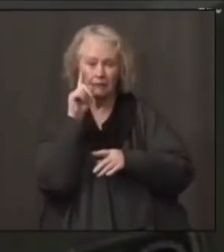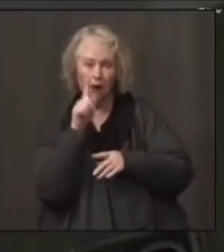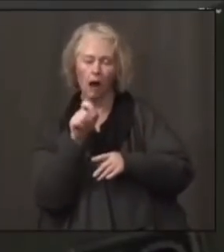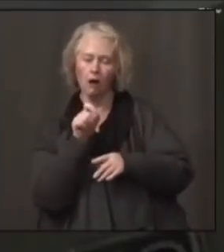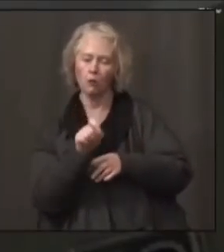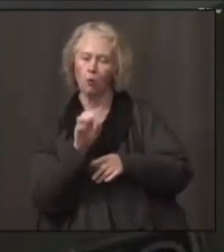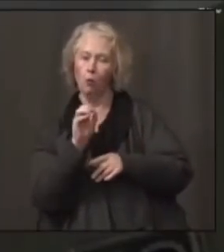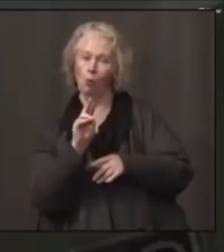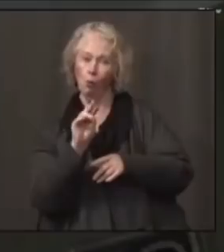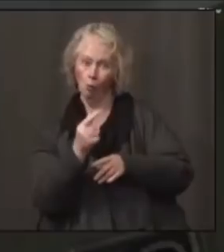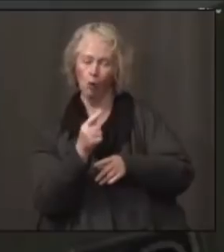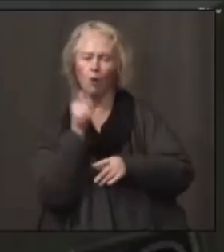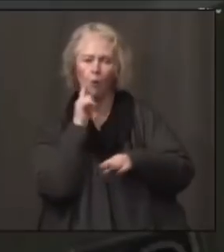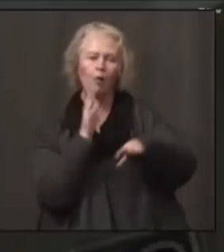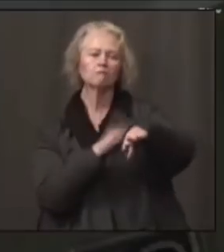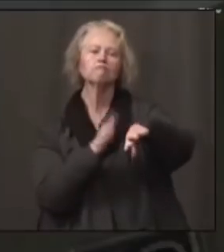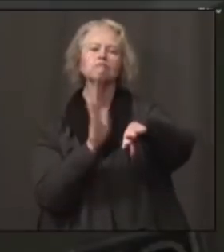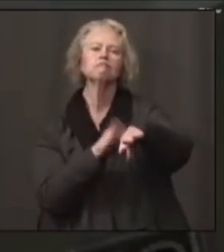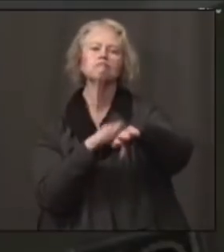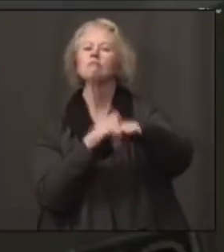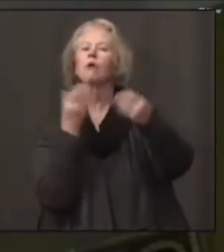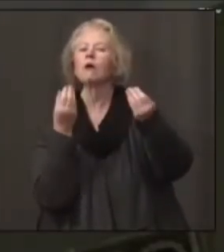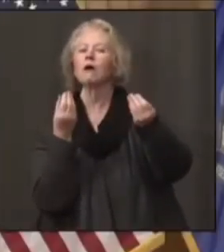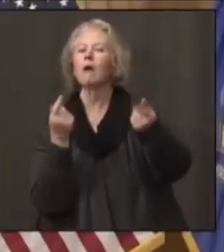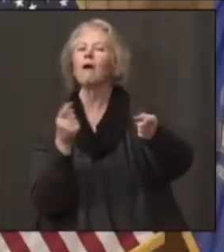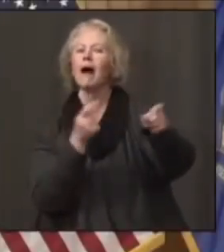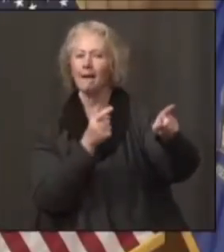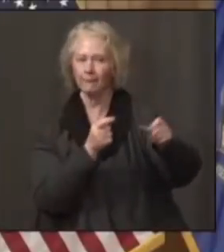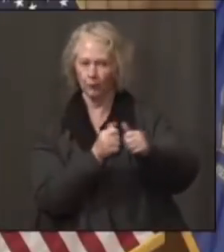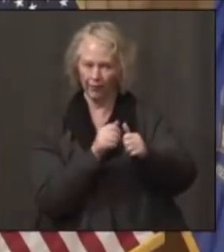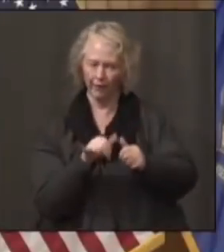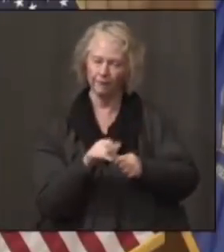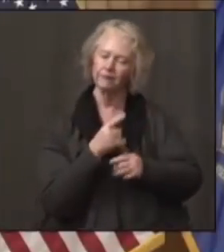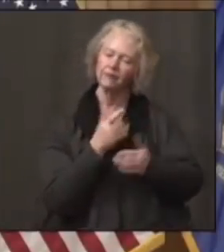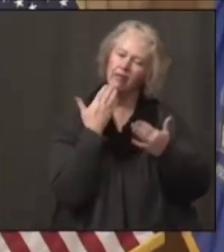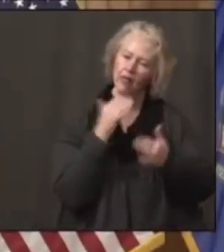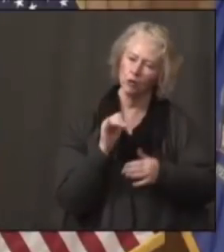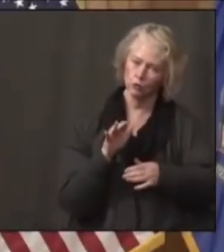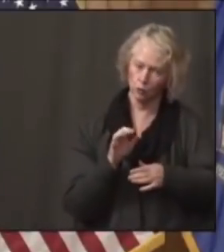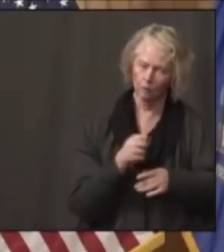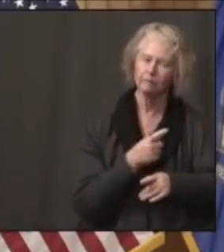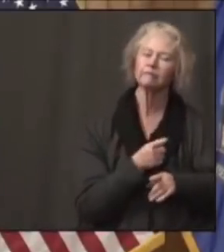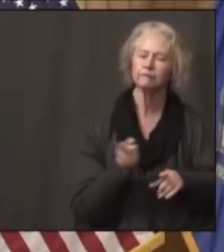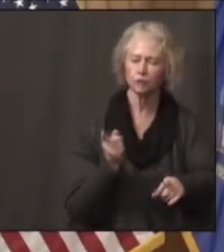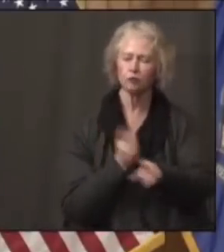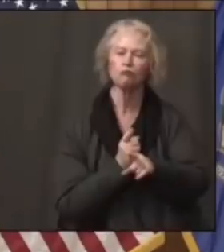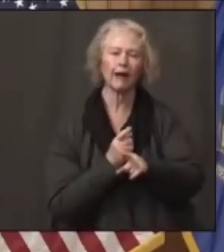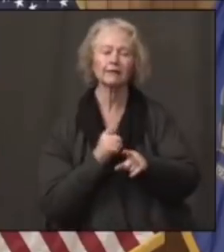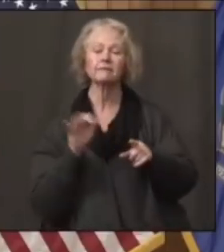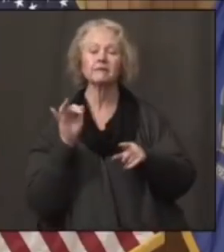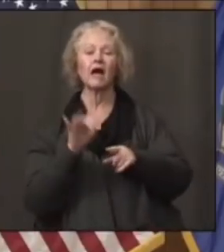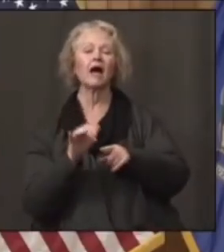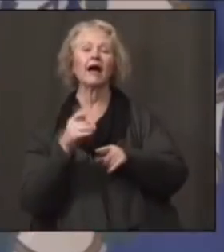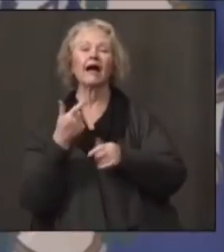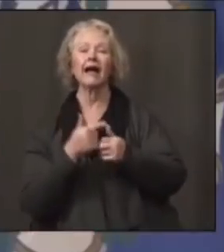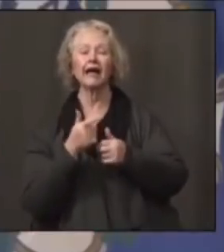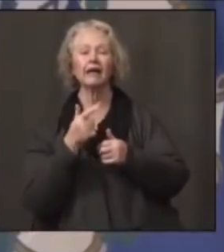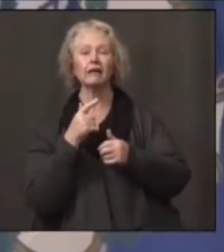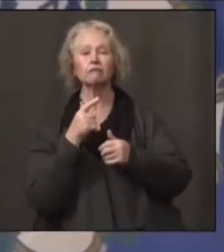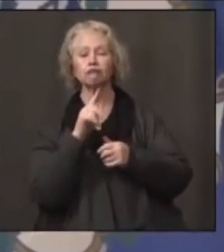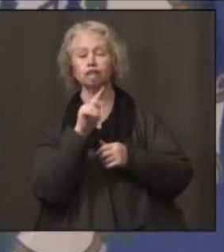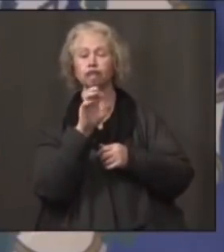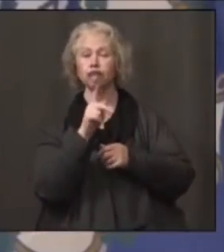how we're doing. Thank you, Governor. Hey, thank you, Joe. The tractor trailers, they're banned. We've done